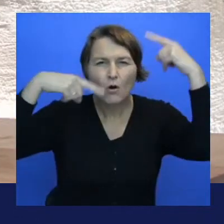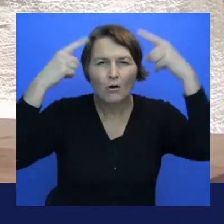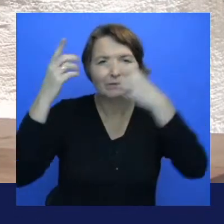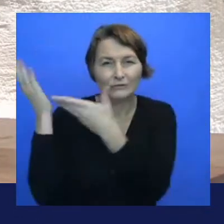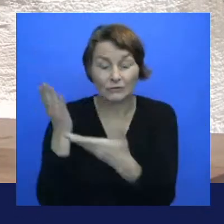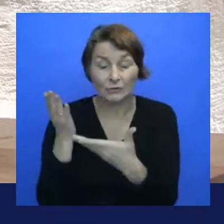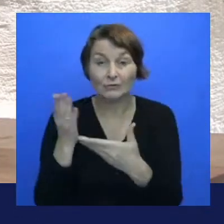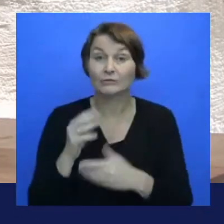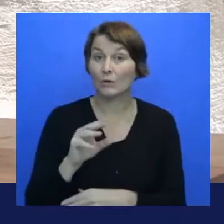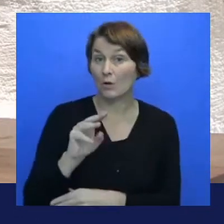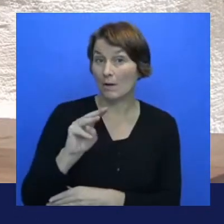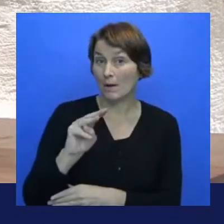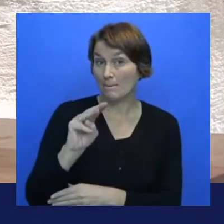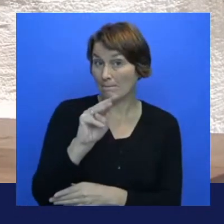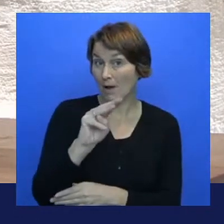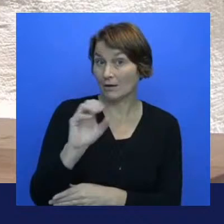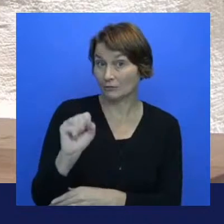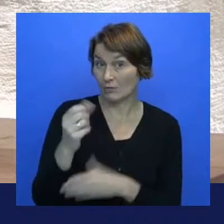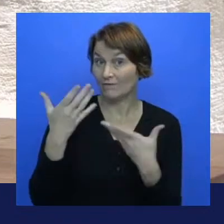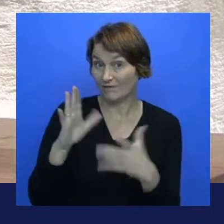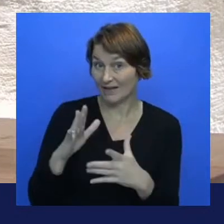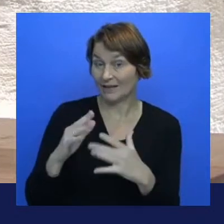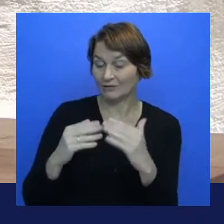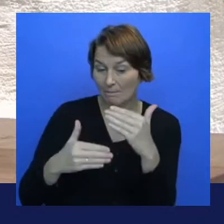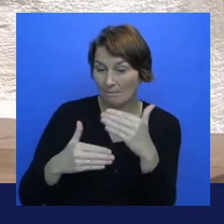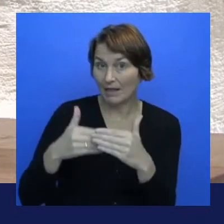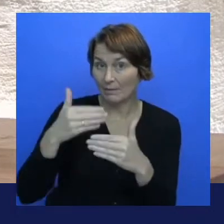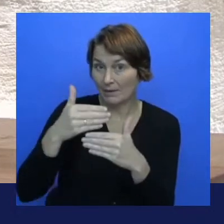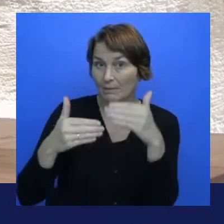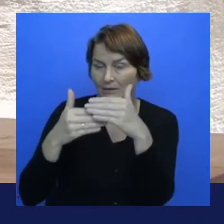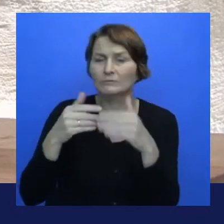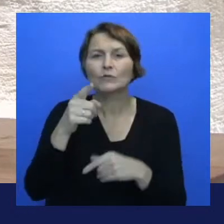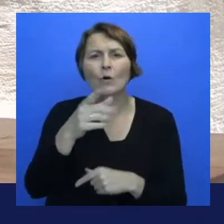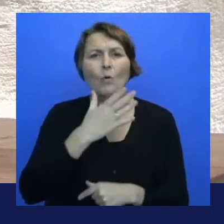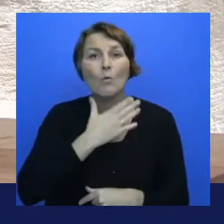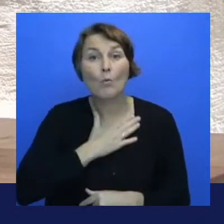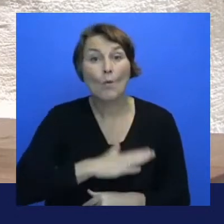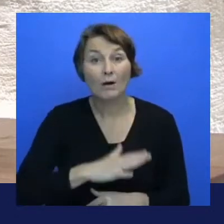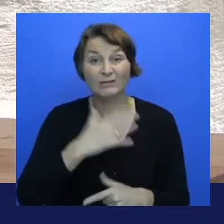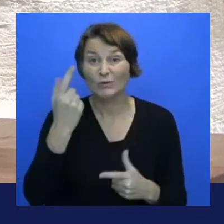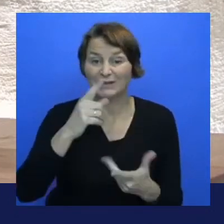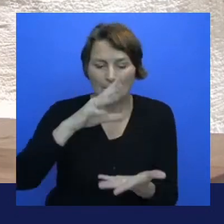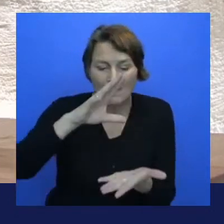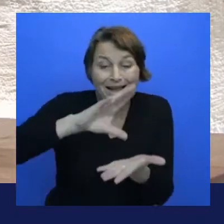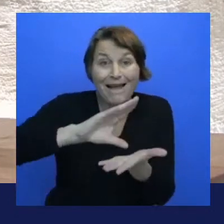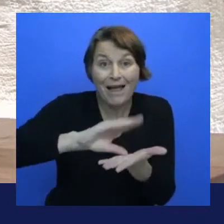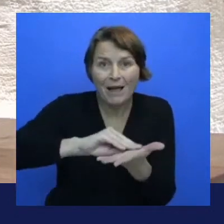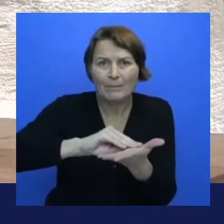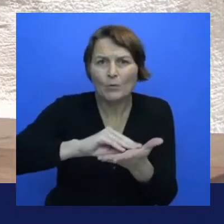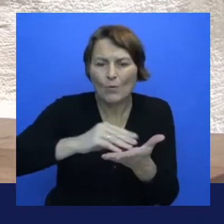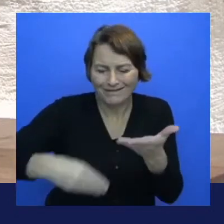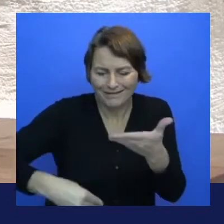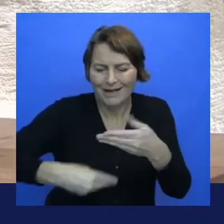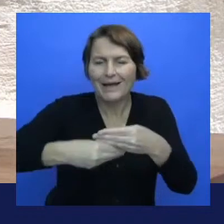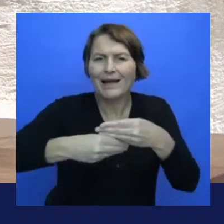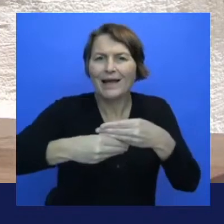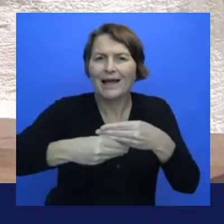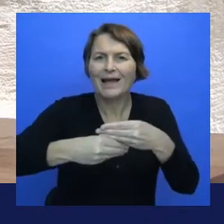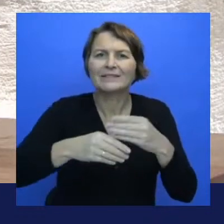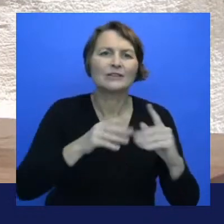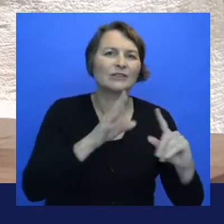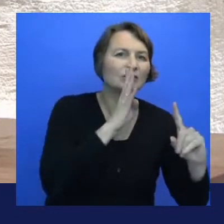has built. So if you want to add, say, speech to text directly to your application, you can do it calling a web service. And so really simple to get started on